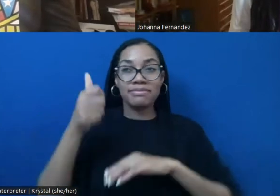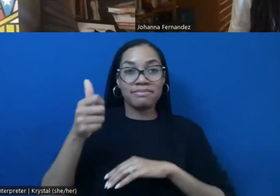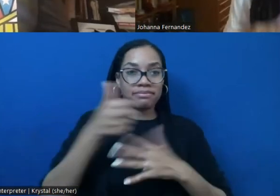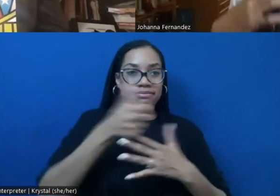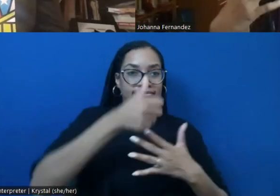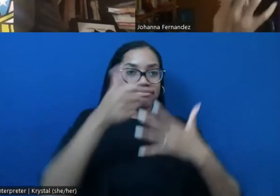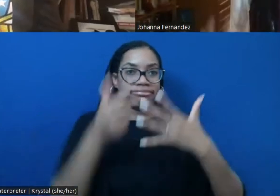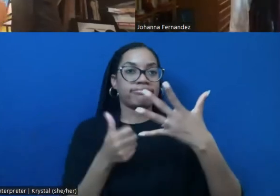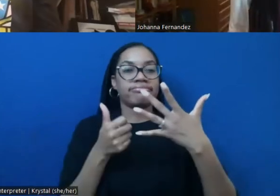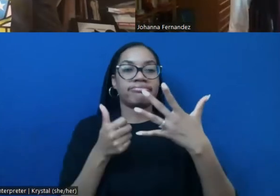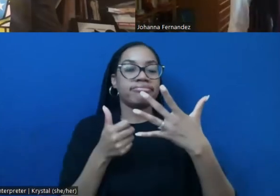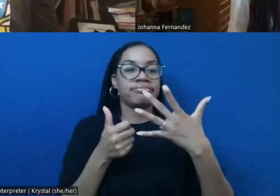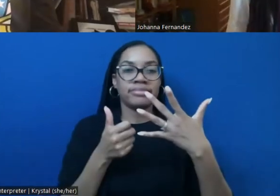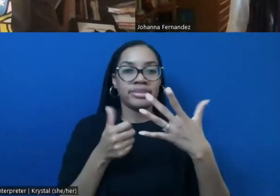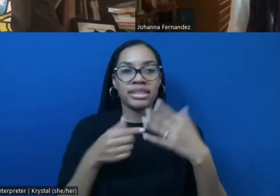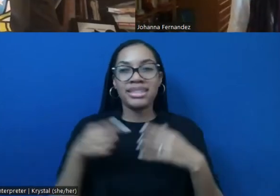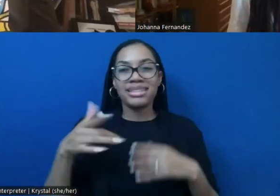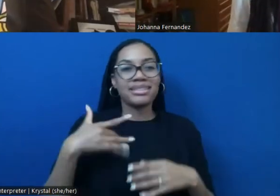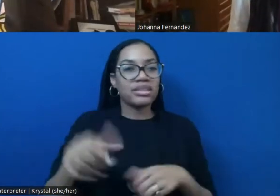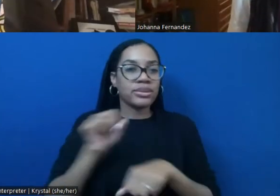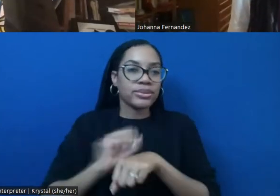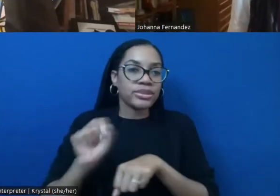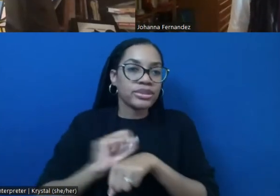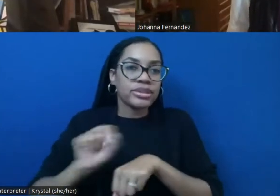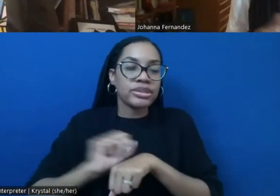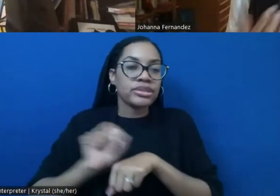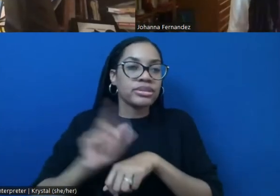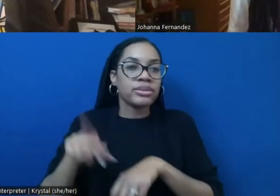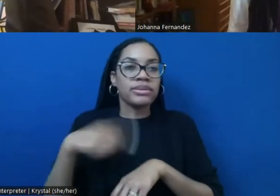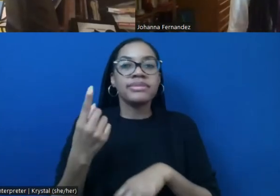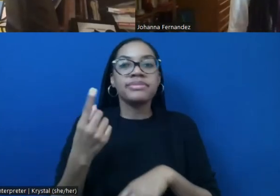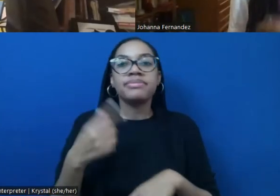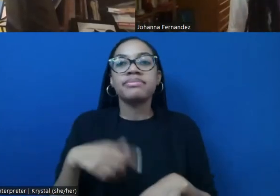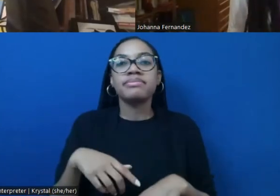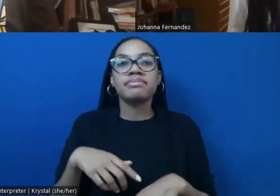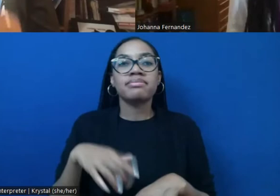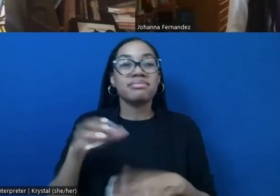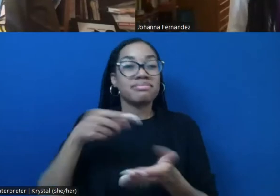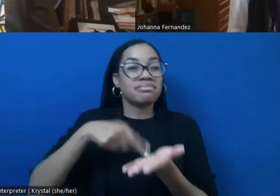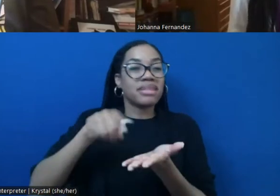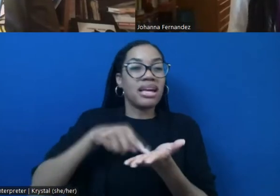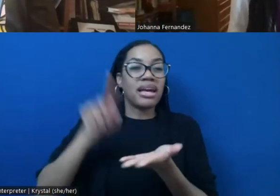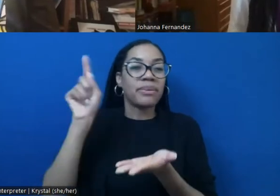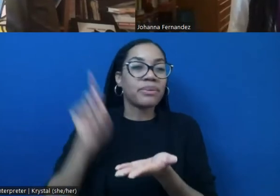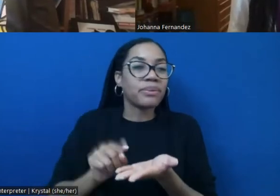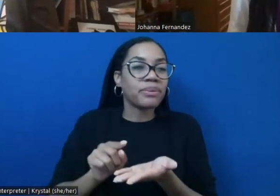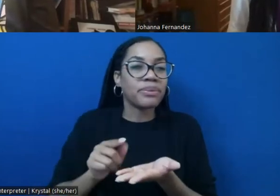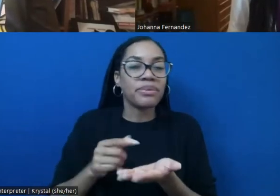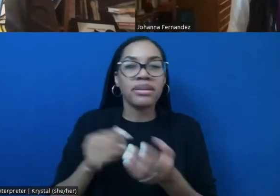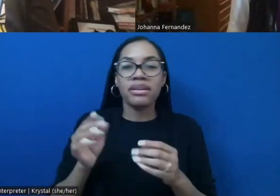totem pole in terms of labor. They have the least paid jobs, and